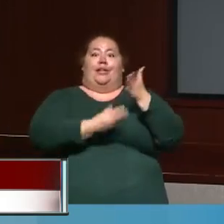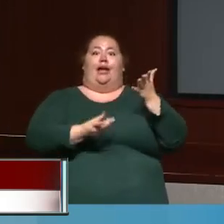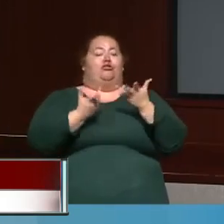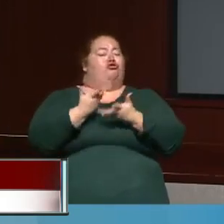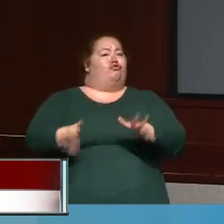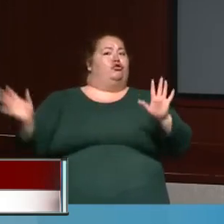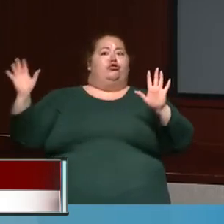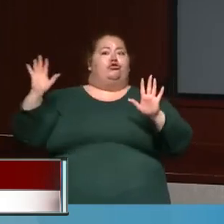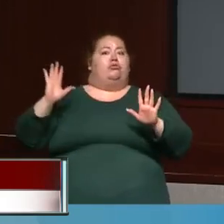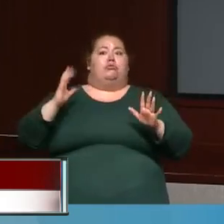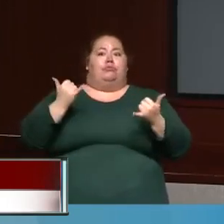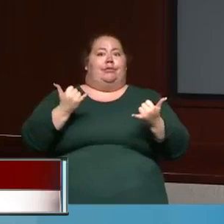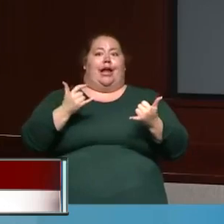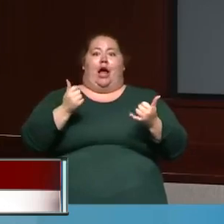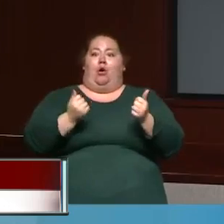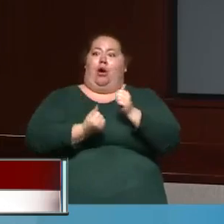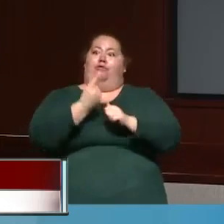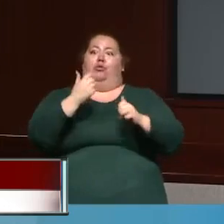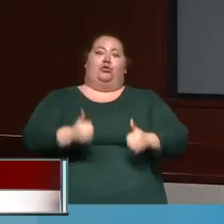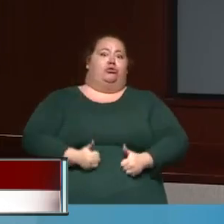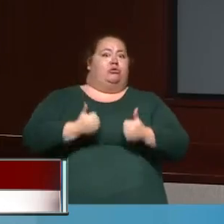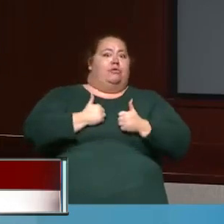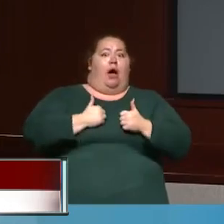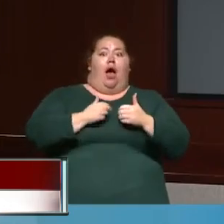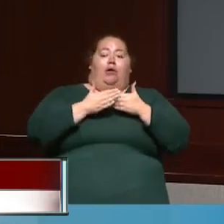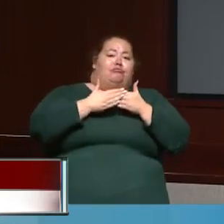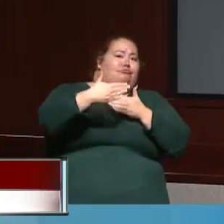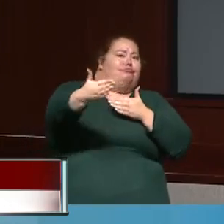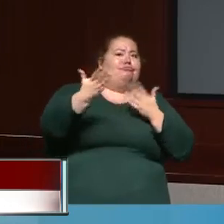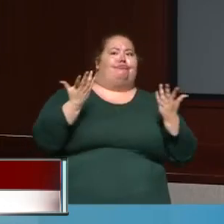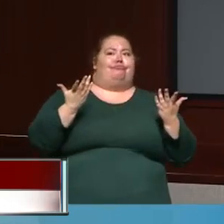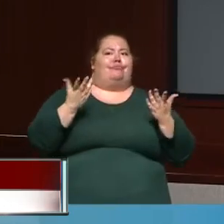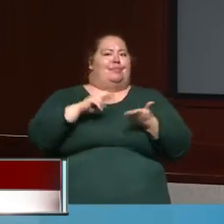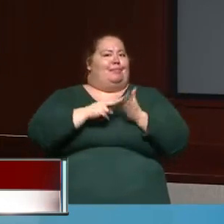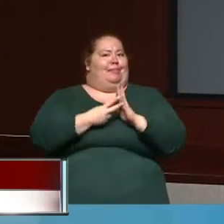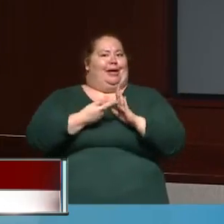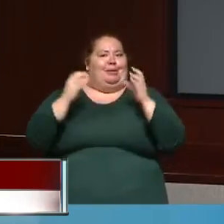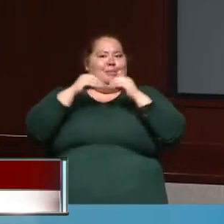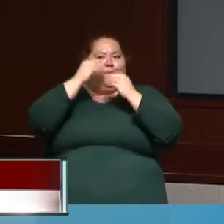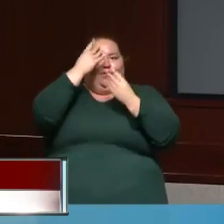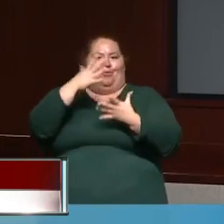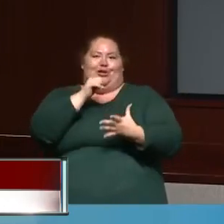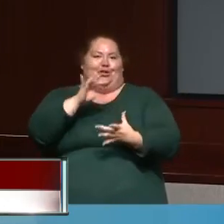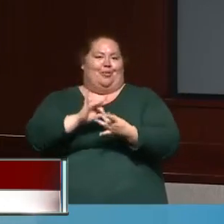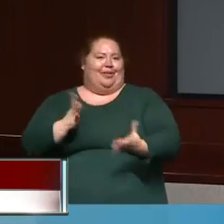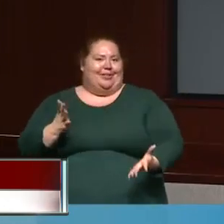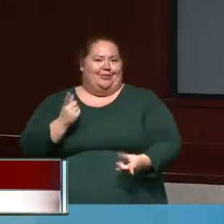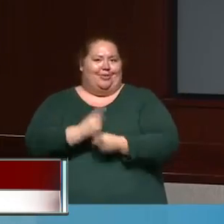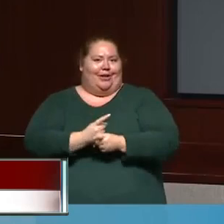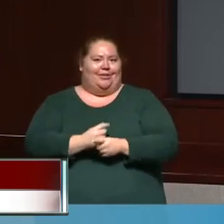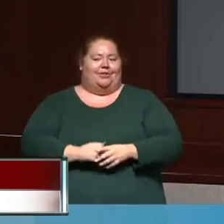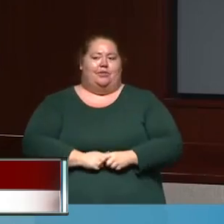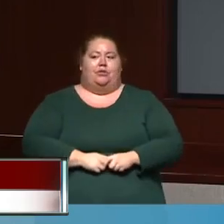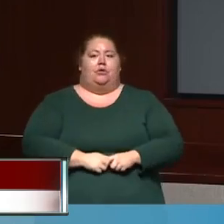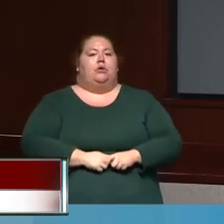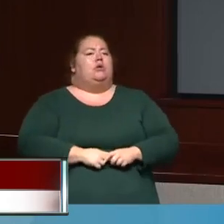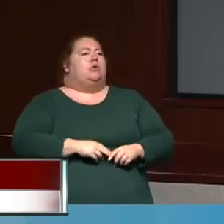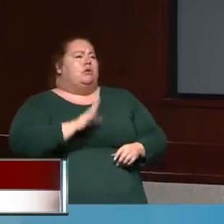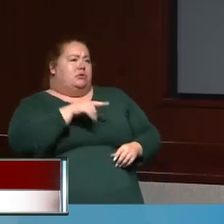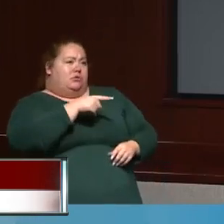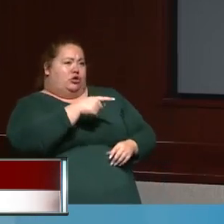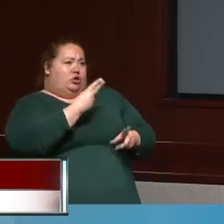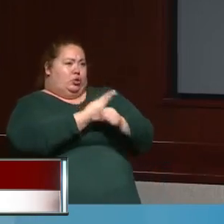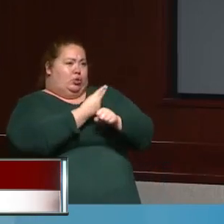point can we release that if we don't see any more coming. So are you guys going through the statistician